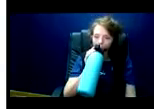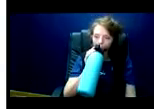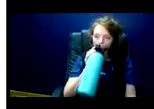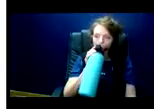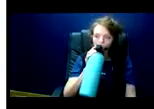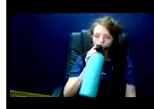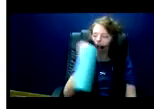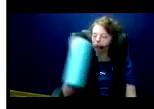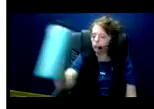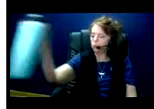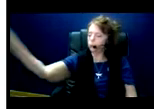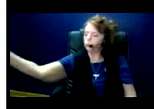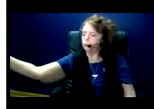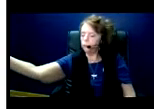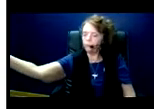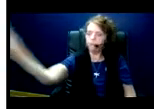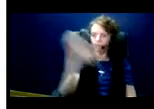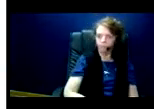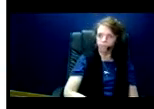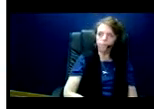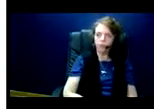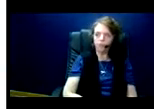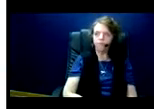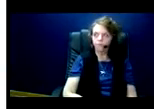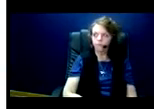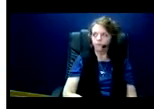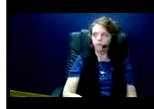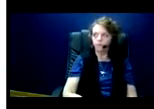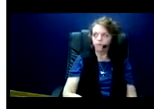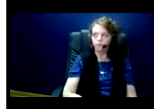Linda, Muted, Linda. Yeah, your microphone's muted. There we go.